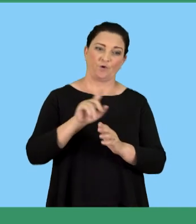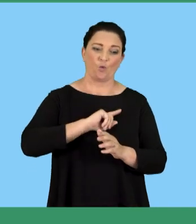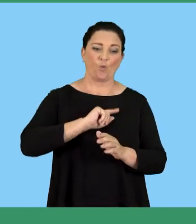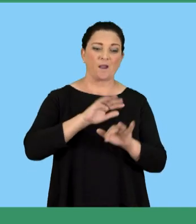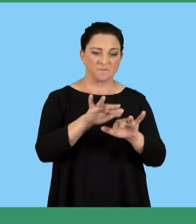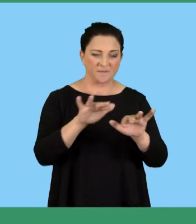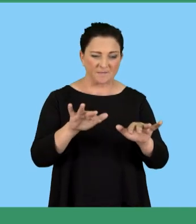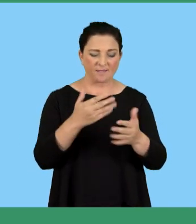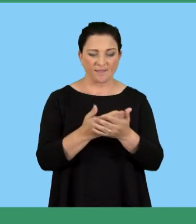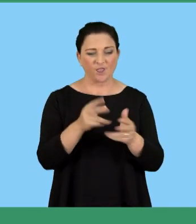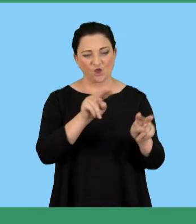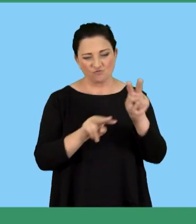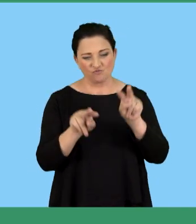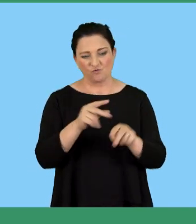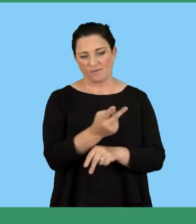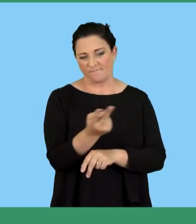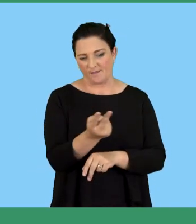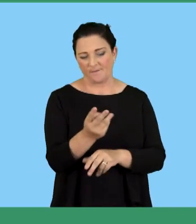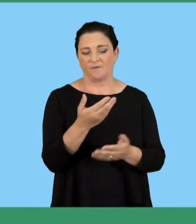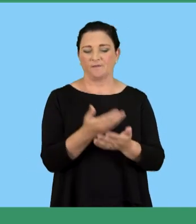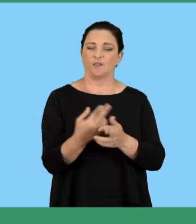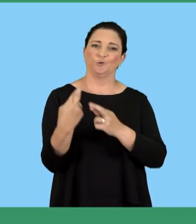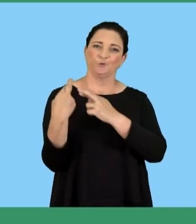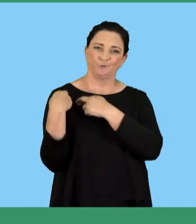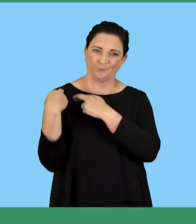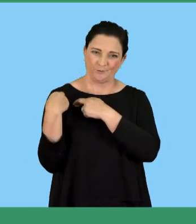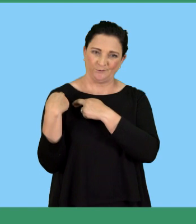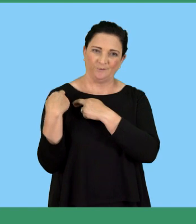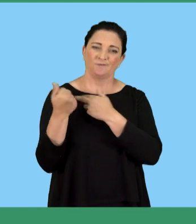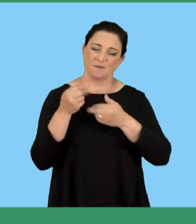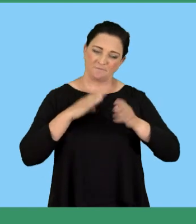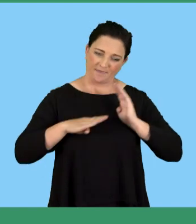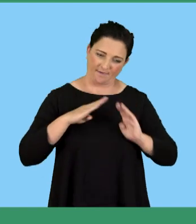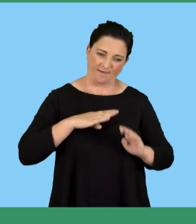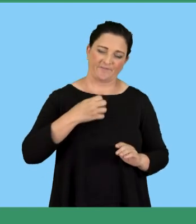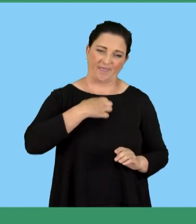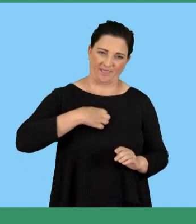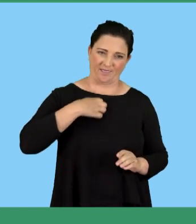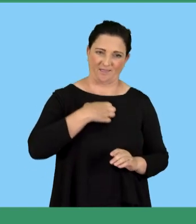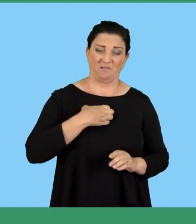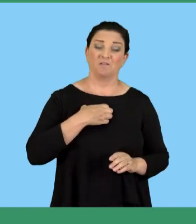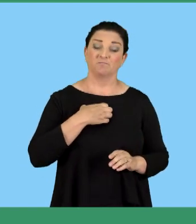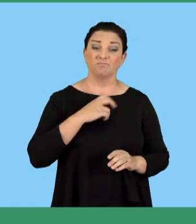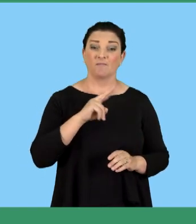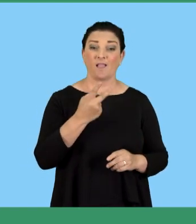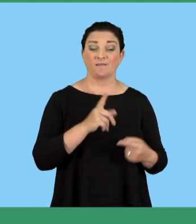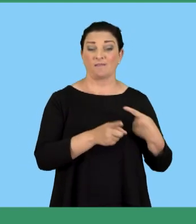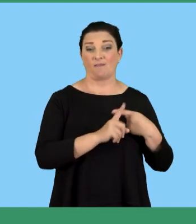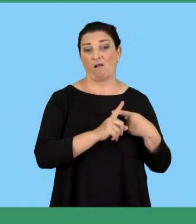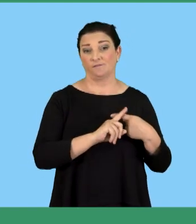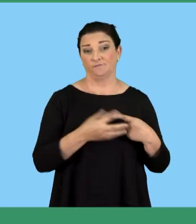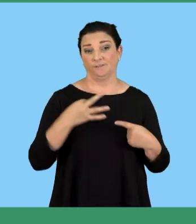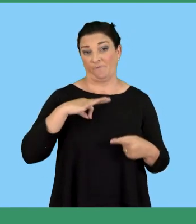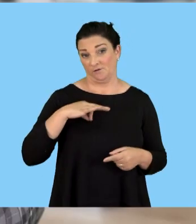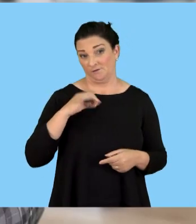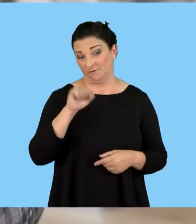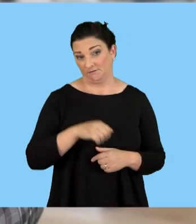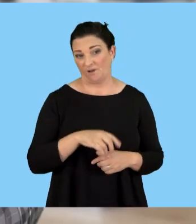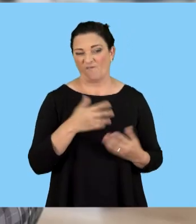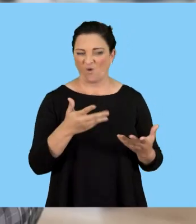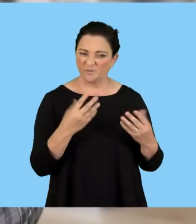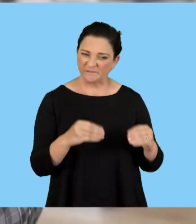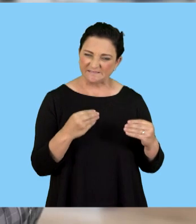without wasting any resource. Then another advantage is that the positive or improved image as the